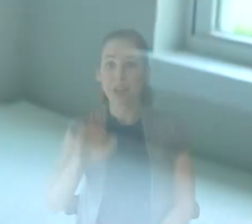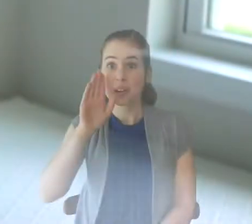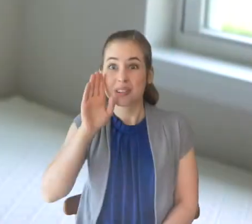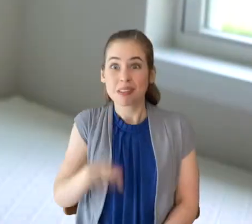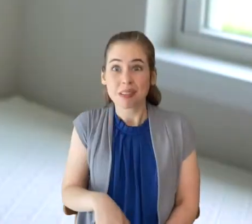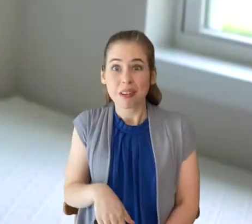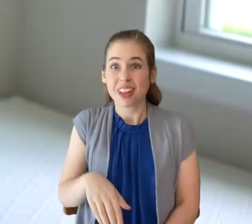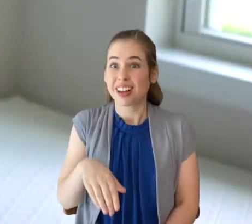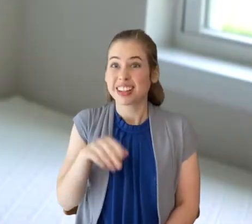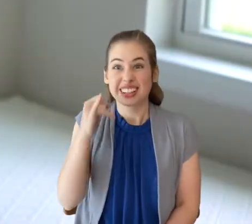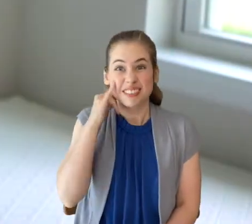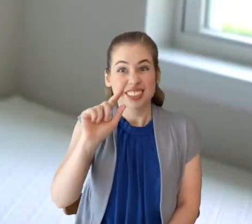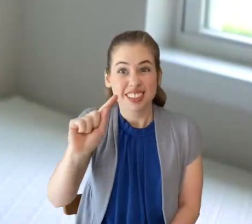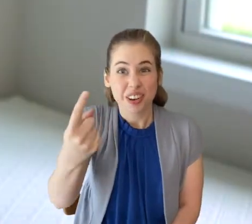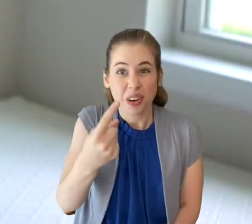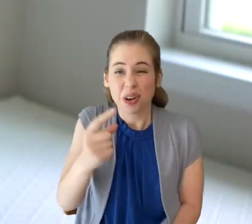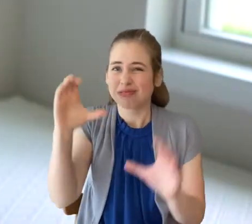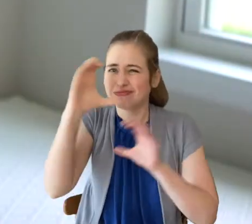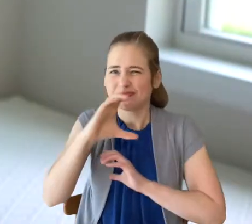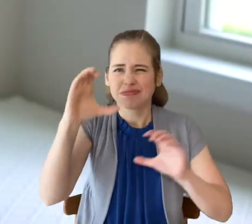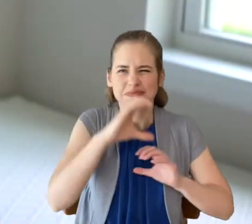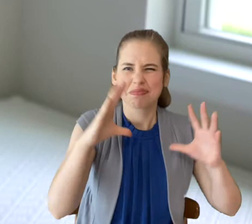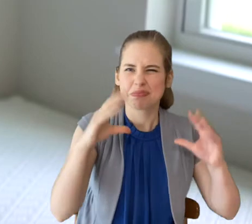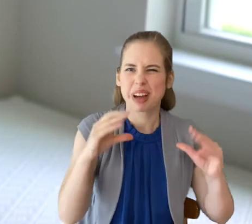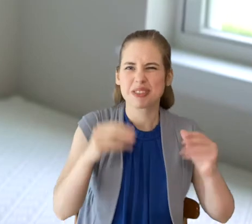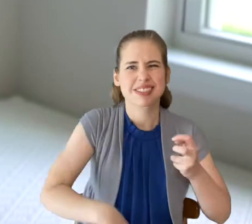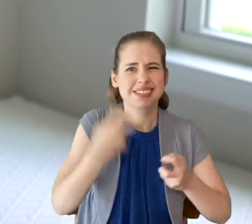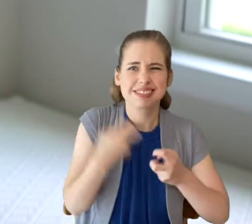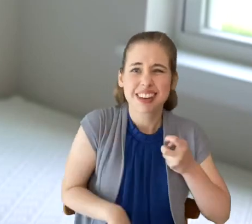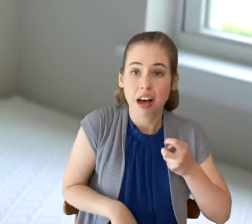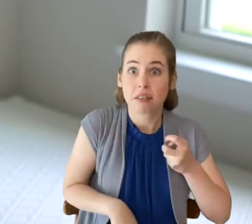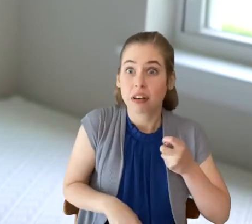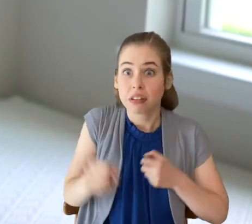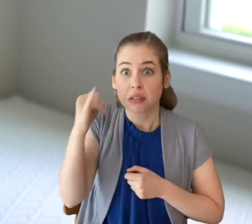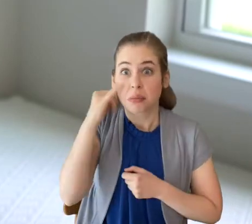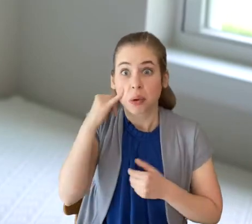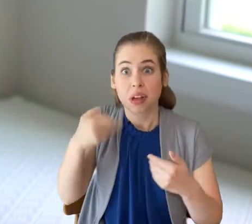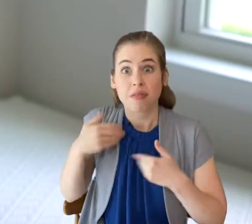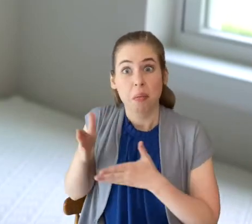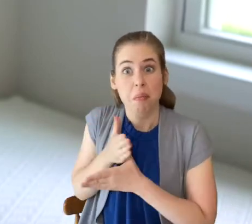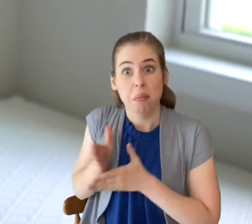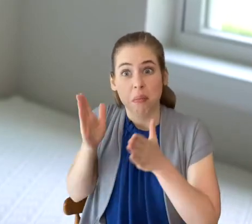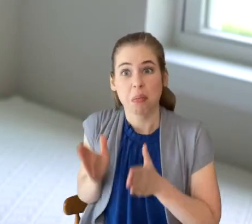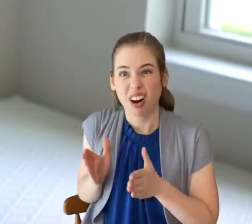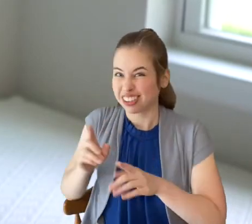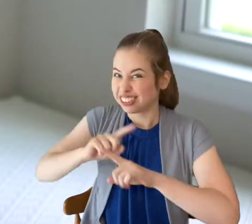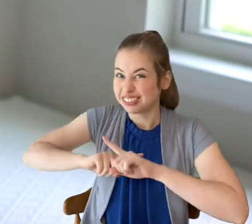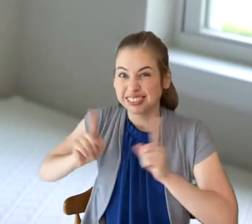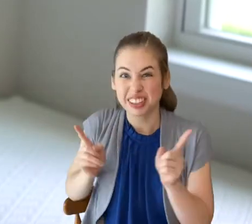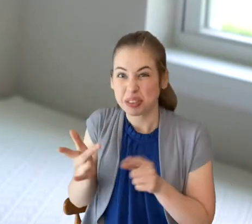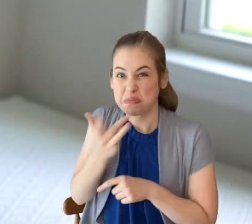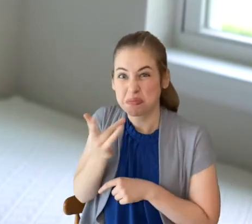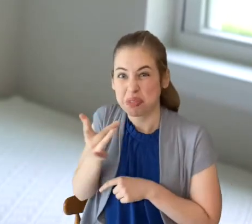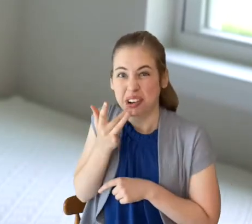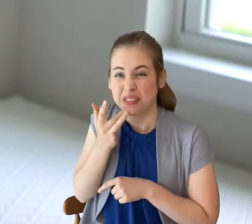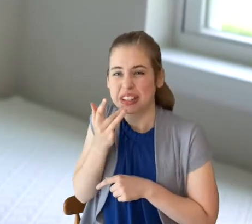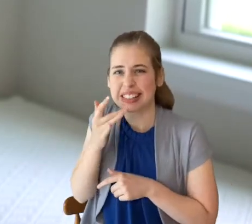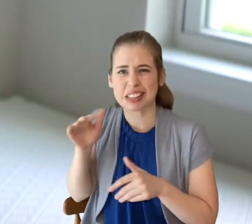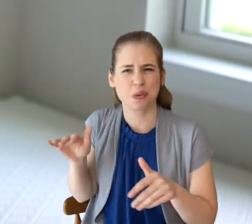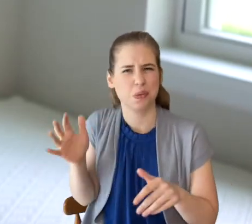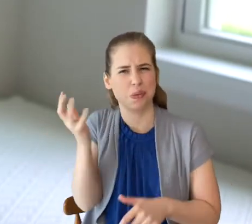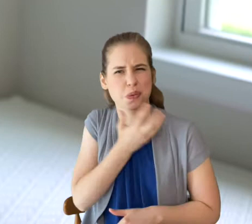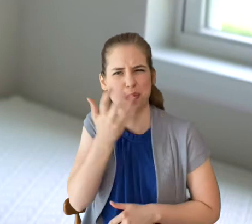Shopping for a mattress can be hard enough when sleeping solo. Throw in the needs and preferences of a partner, and it can be